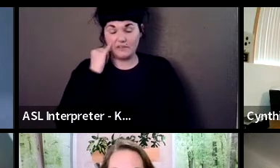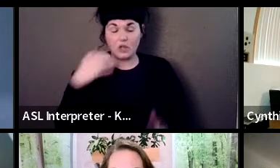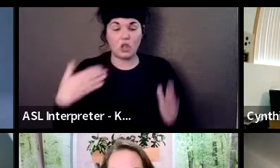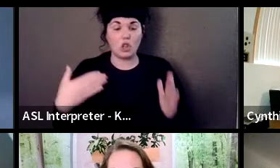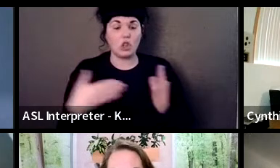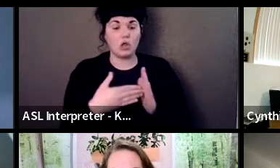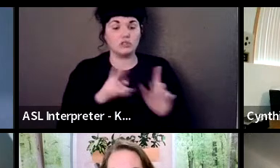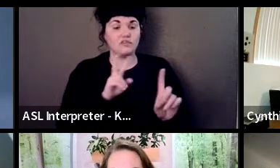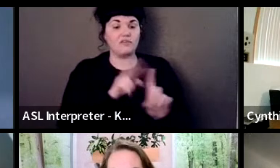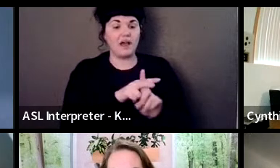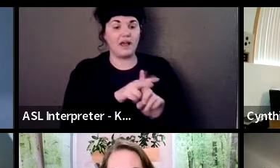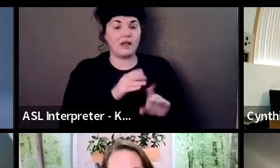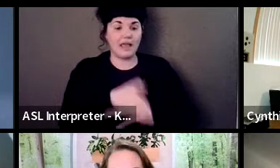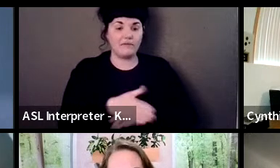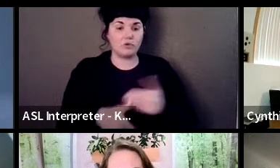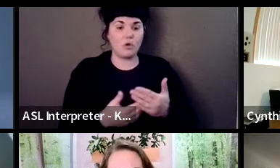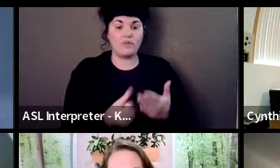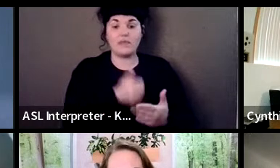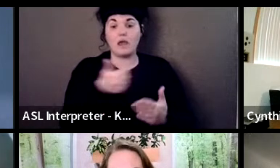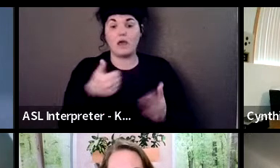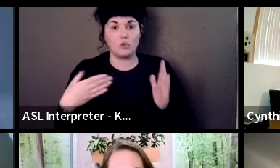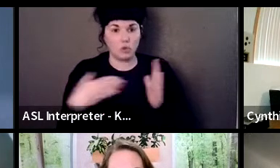after all the other lawsuits are